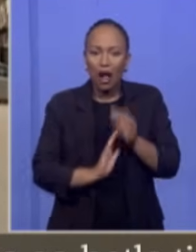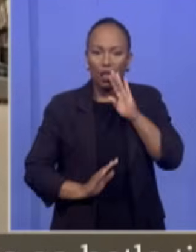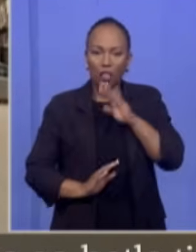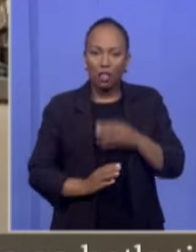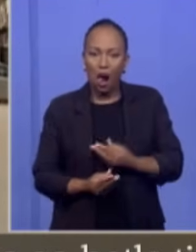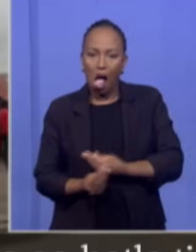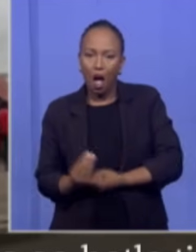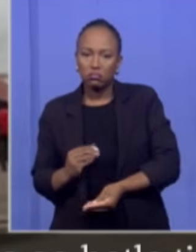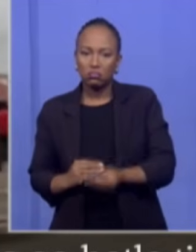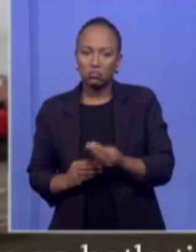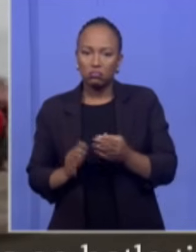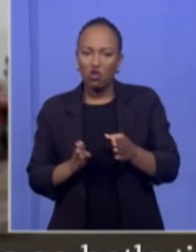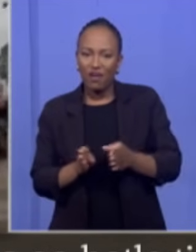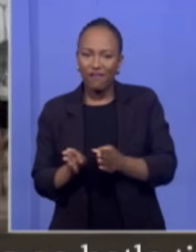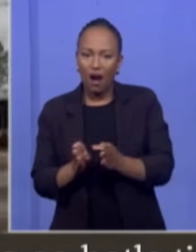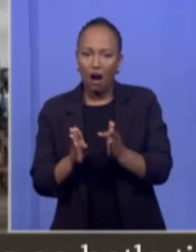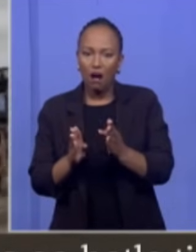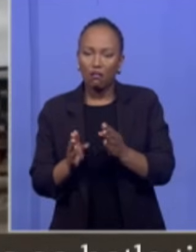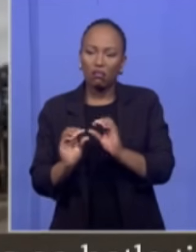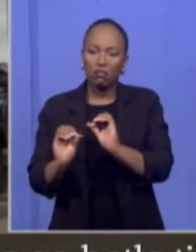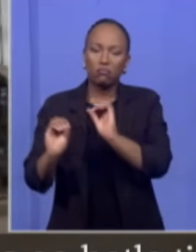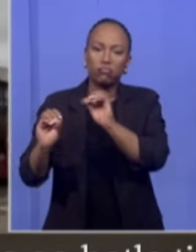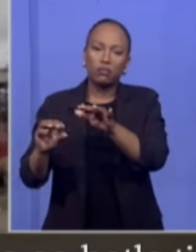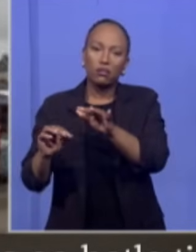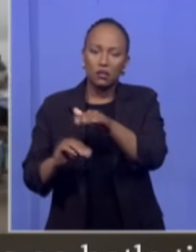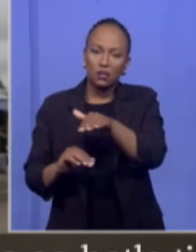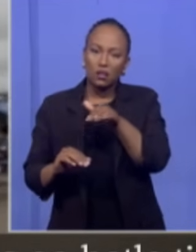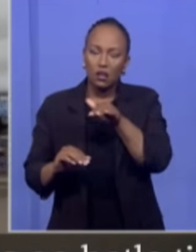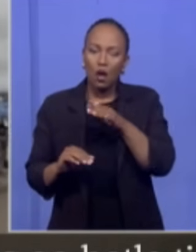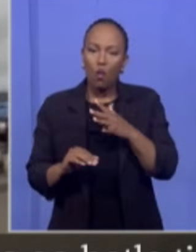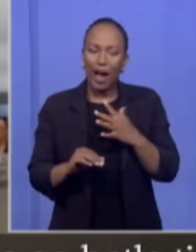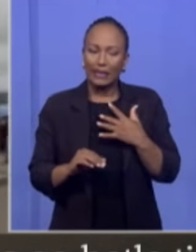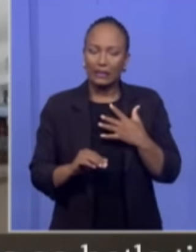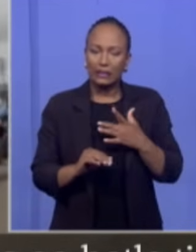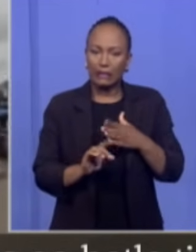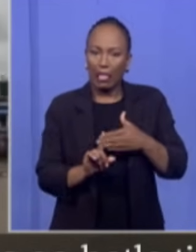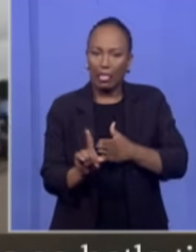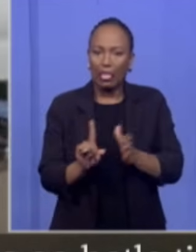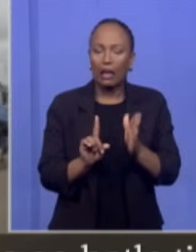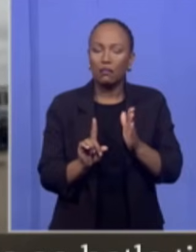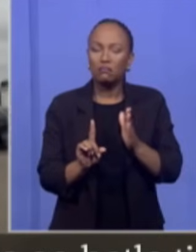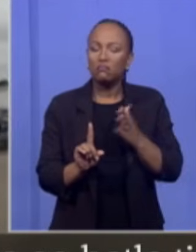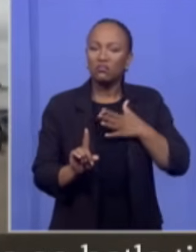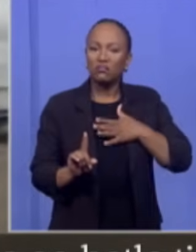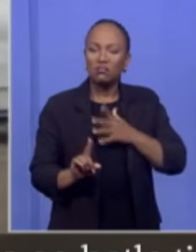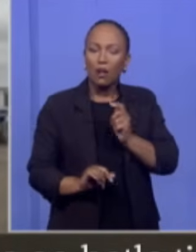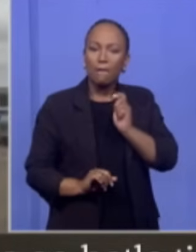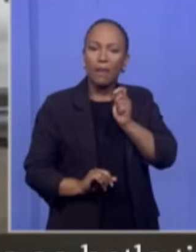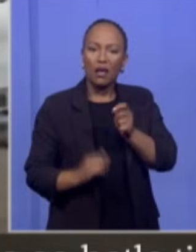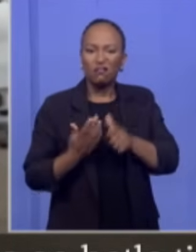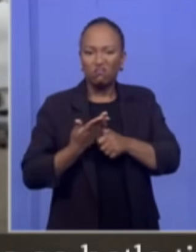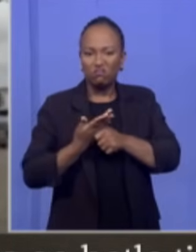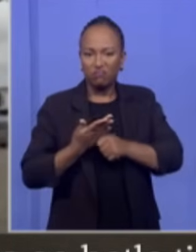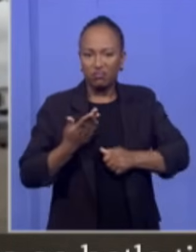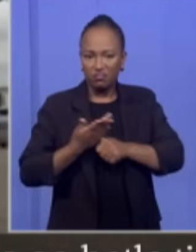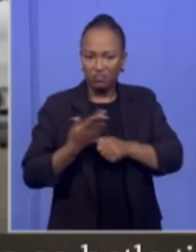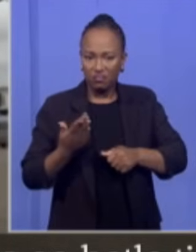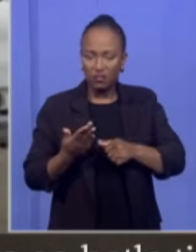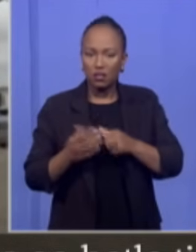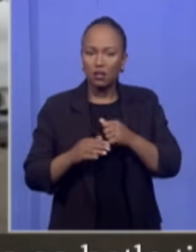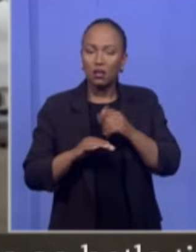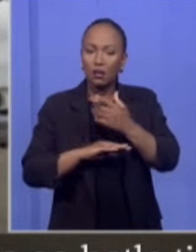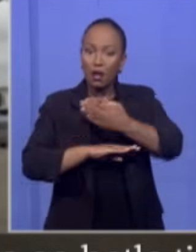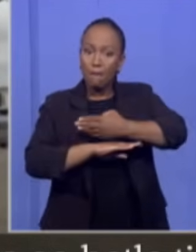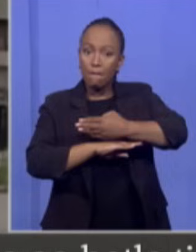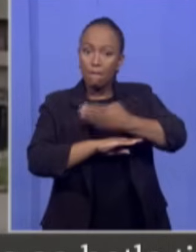ralala noka ya Limpopo go tila go duela lekgetho kwa melelwaneng. Bathati ba tsa taolo ya melelwane ba re